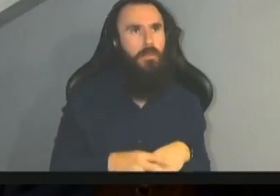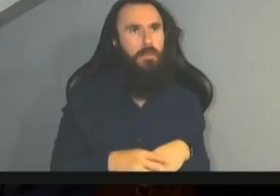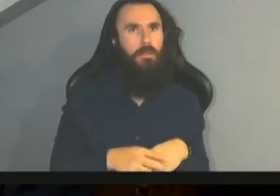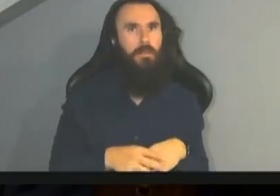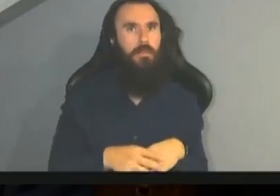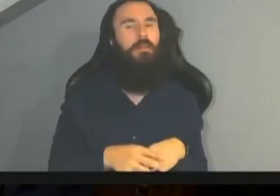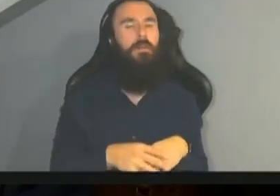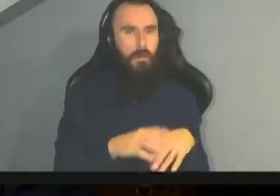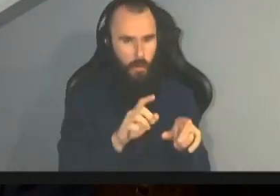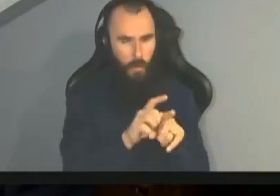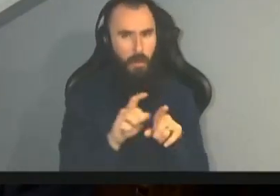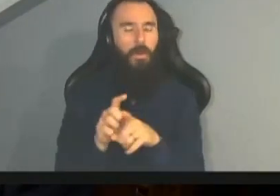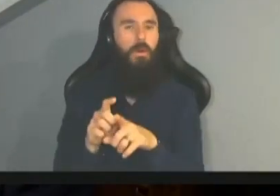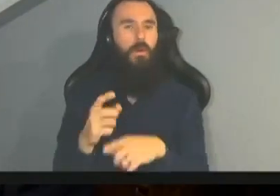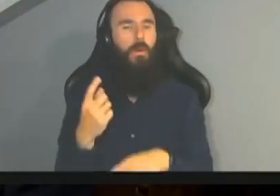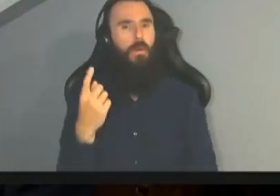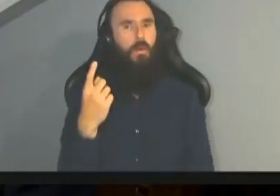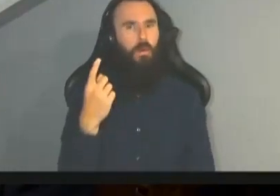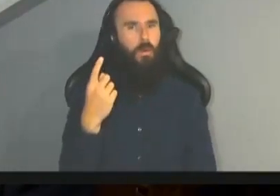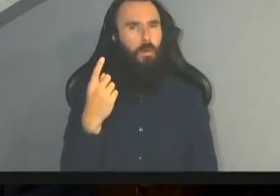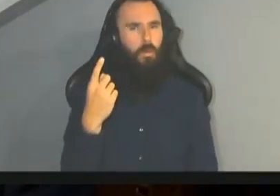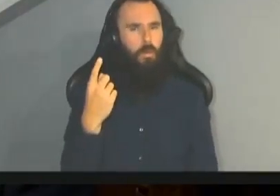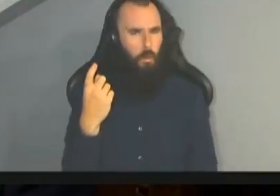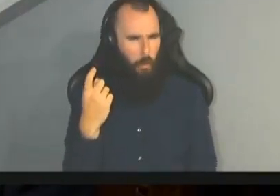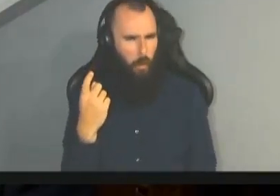the other item